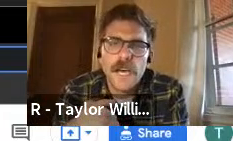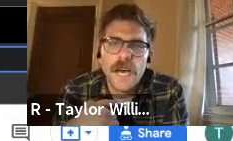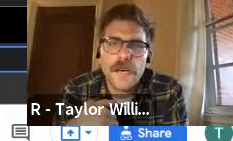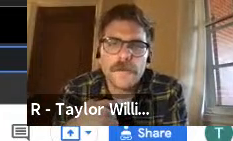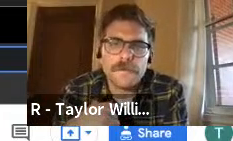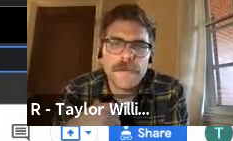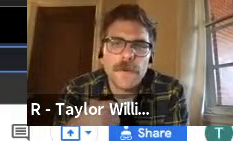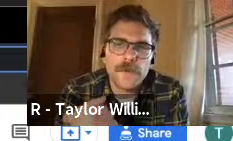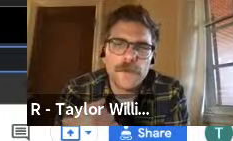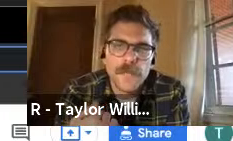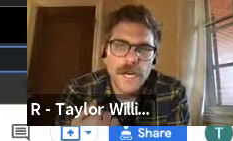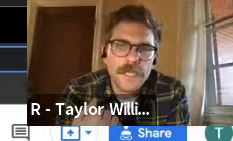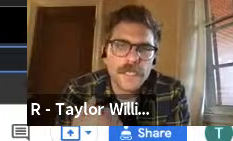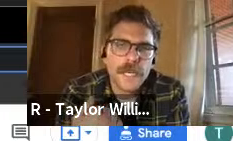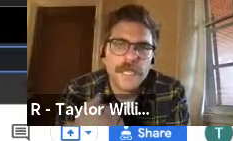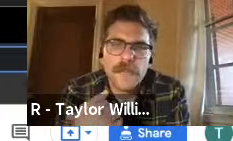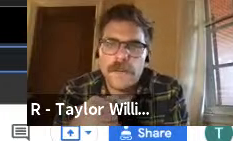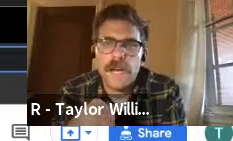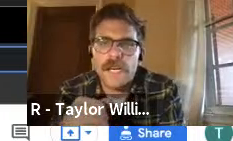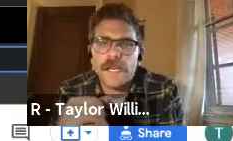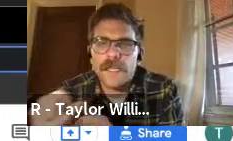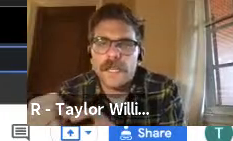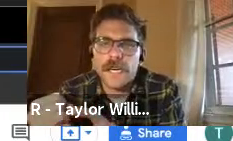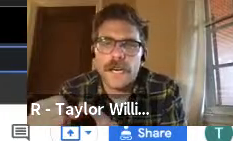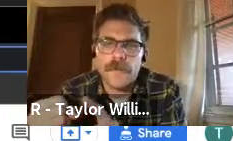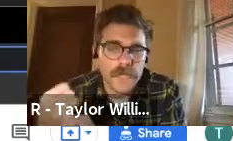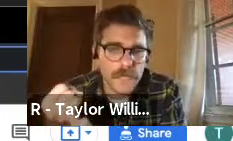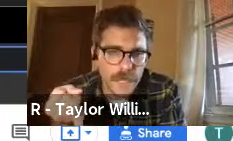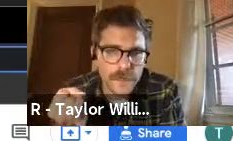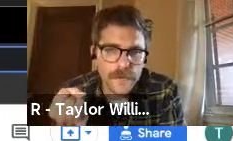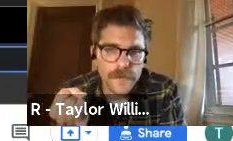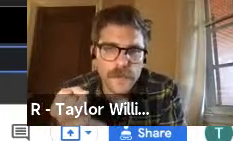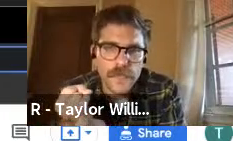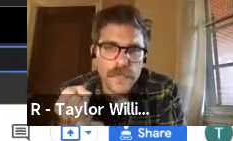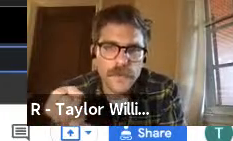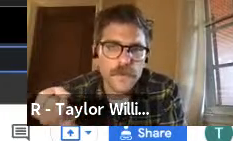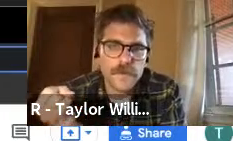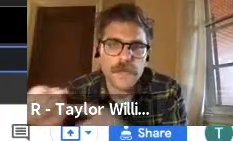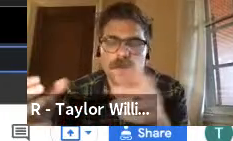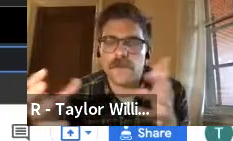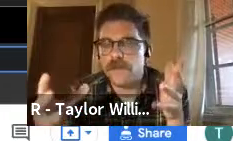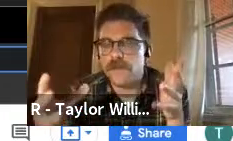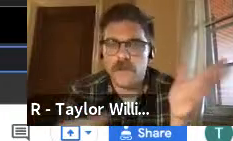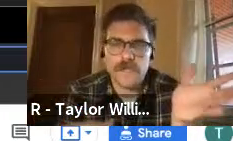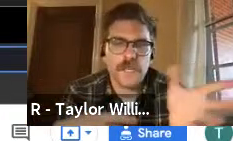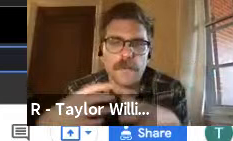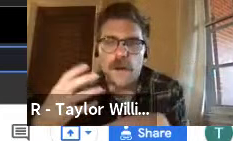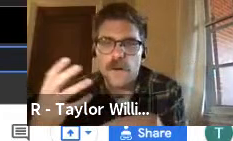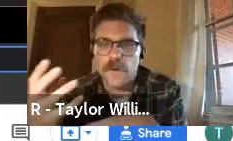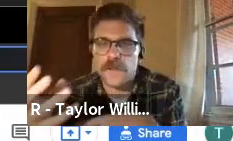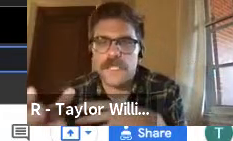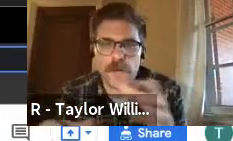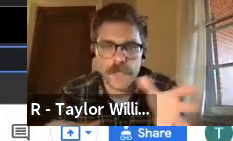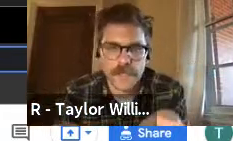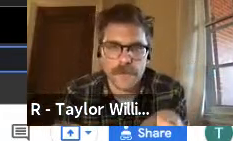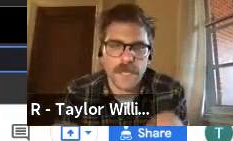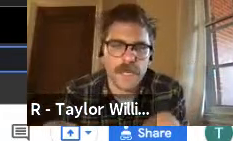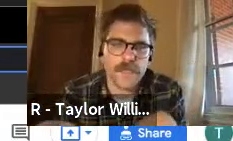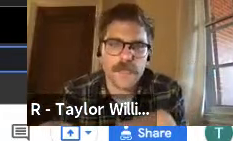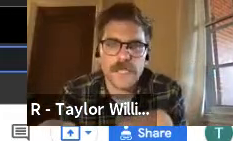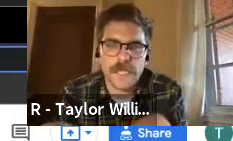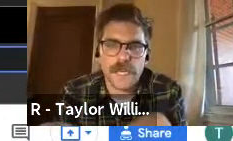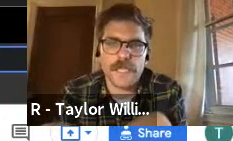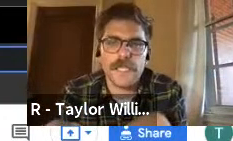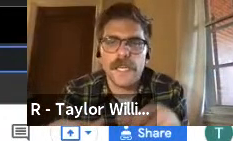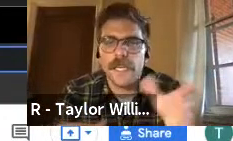breakouts. And once we're there, identify a facilitator for the group. So who's gonna like pose these questions that we'll